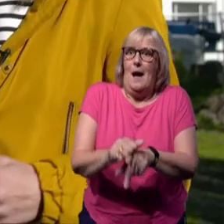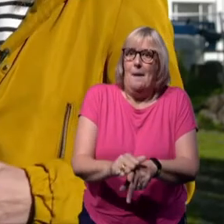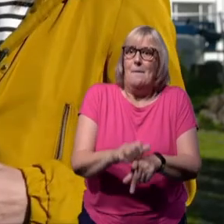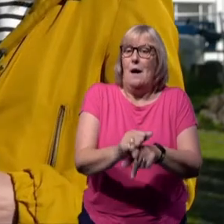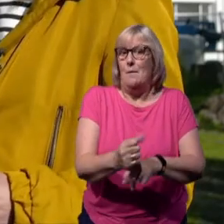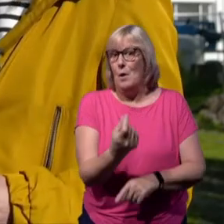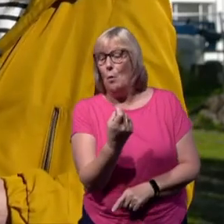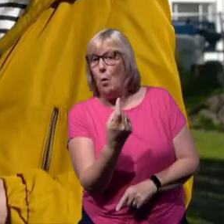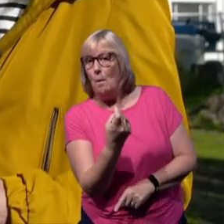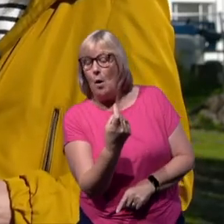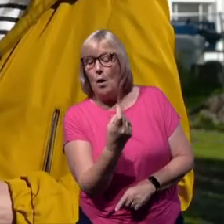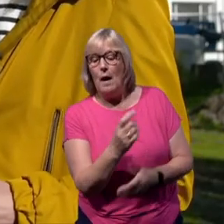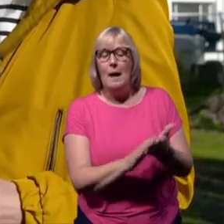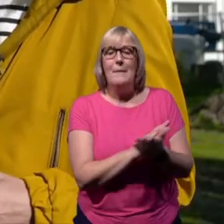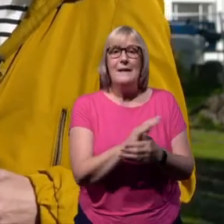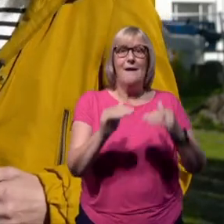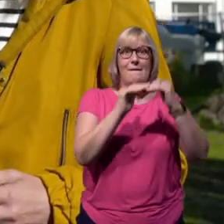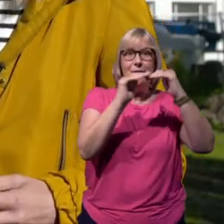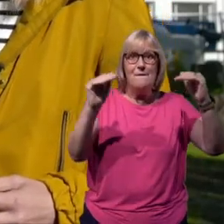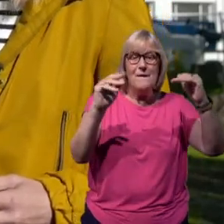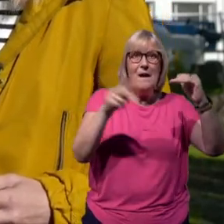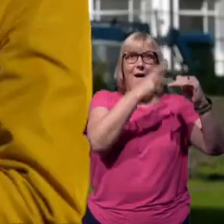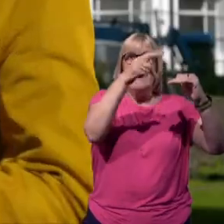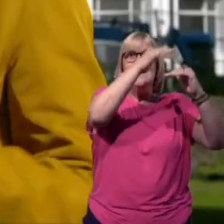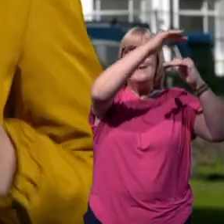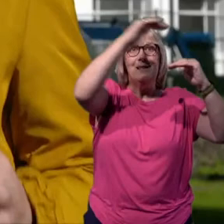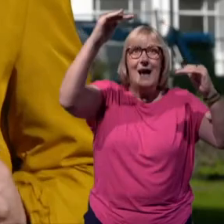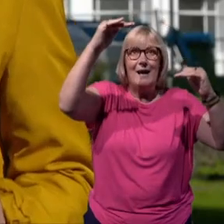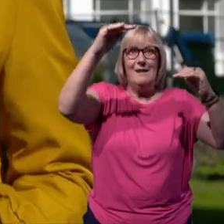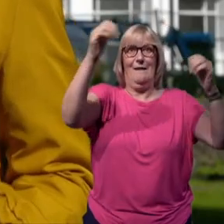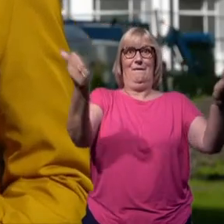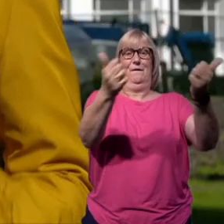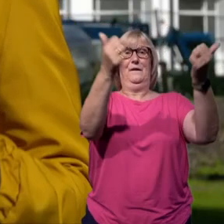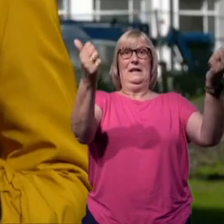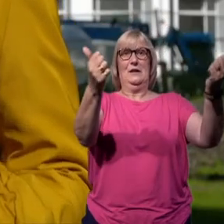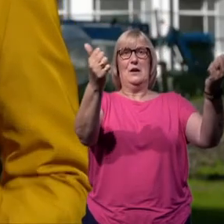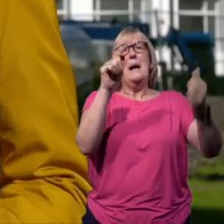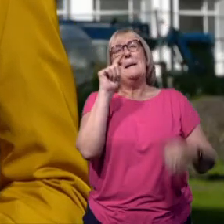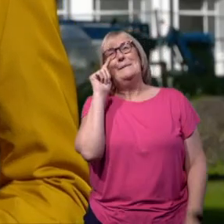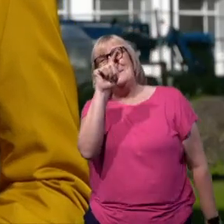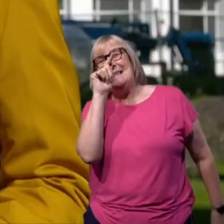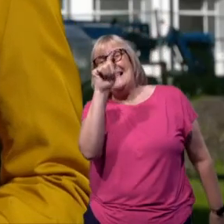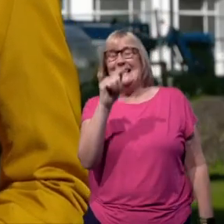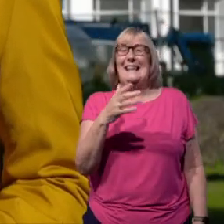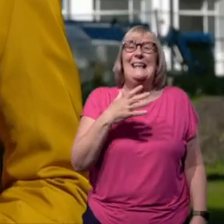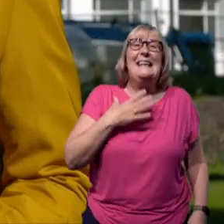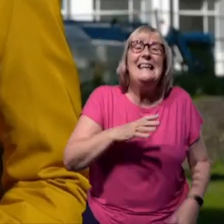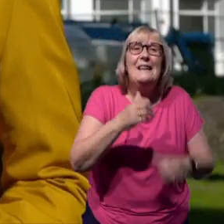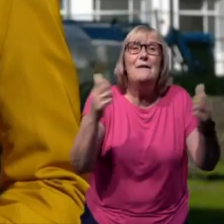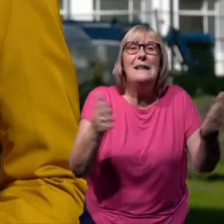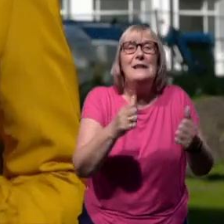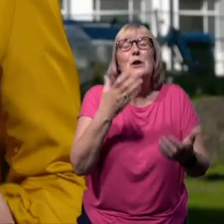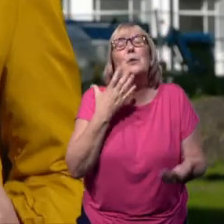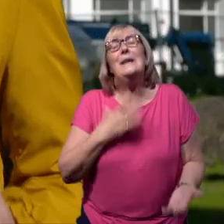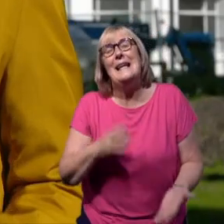will see the first and second floors of the building completed. In order to reach this next milestone,